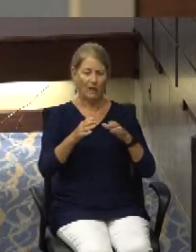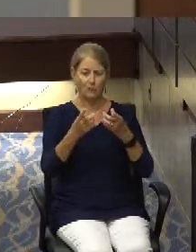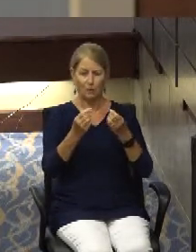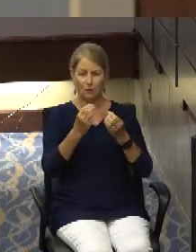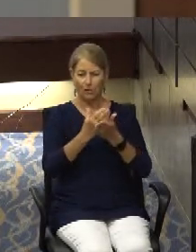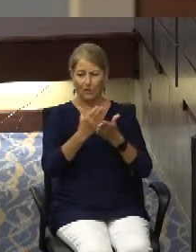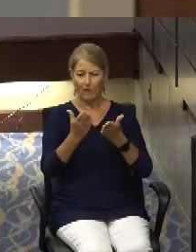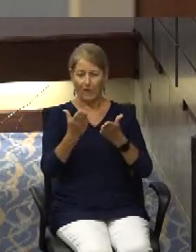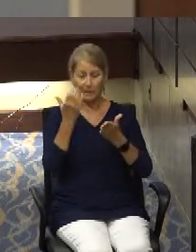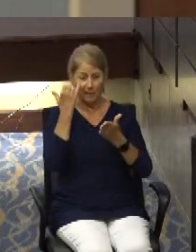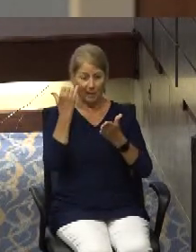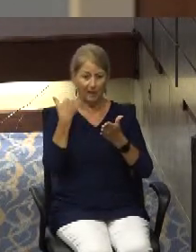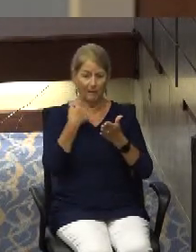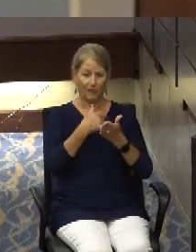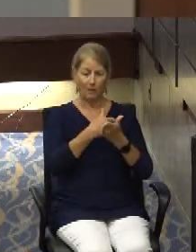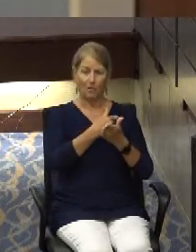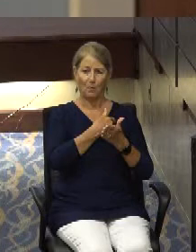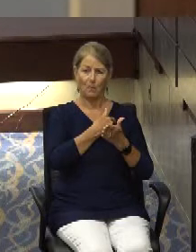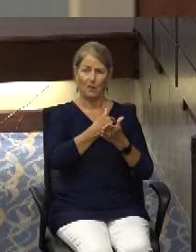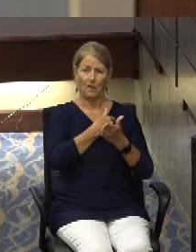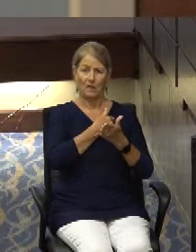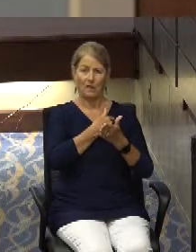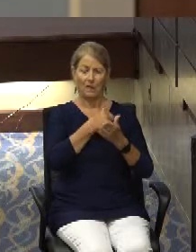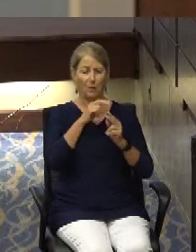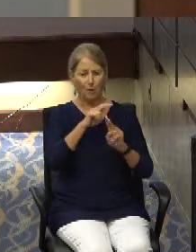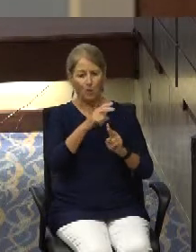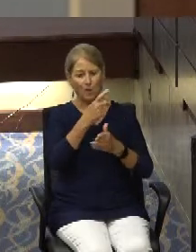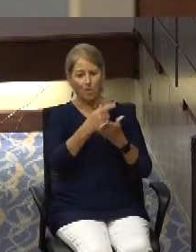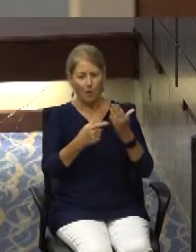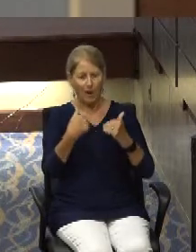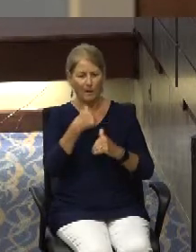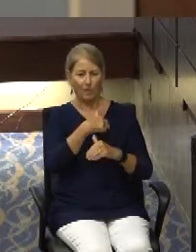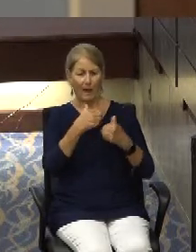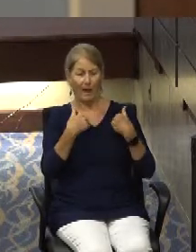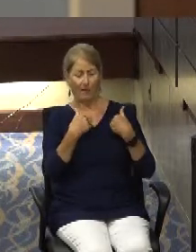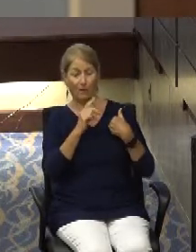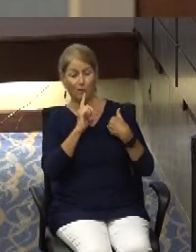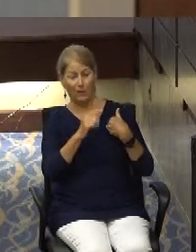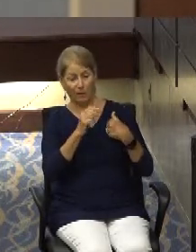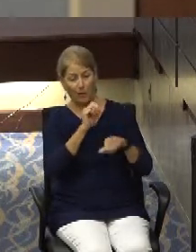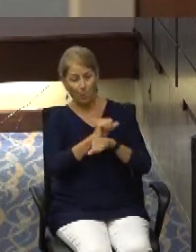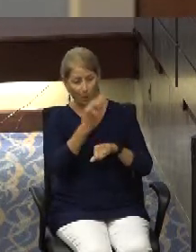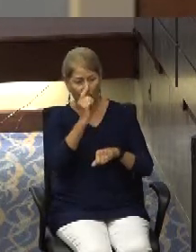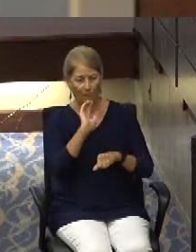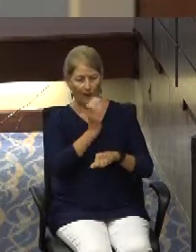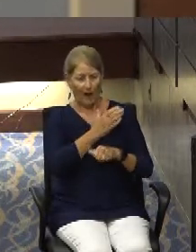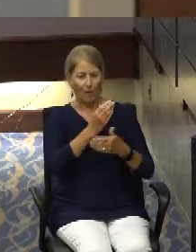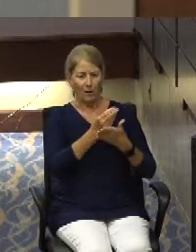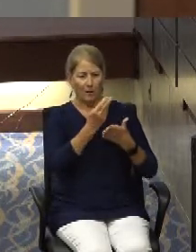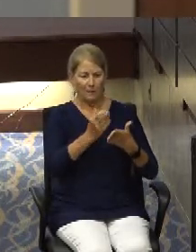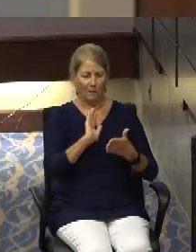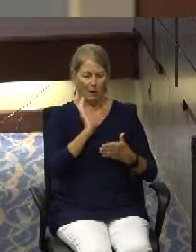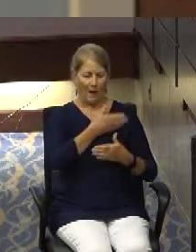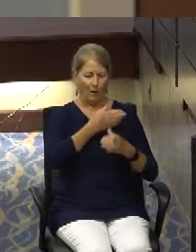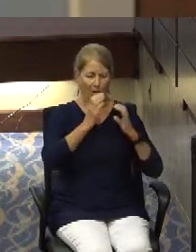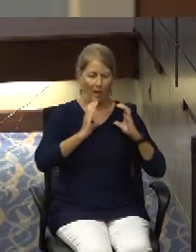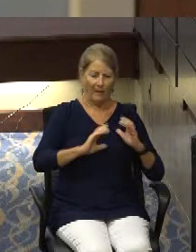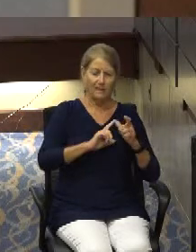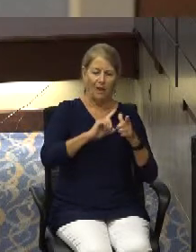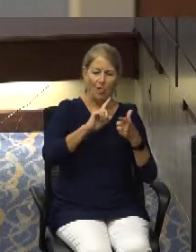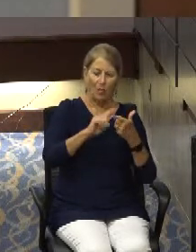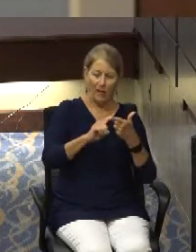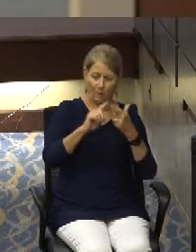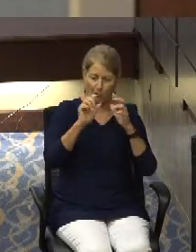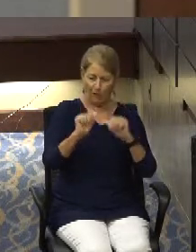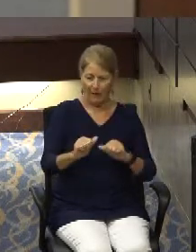we take an assessment of what we have and see, is that really working for our customers and our clients, then we can get to